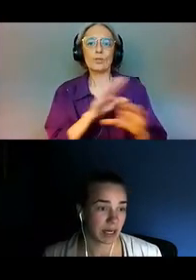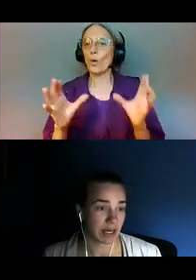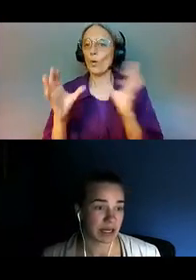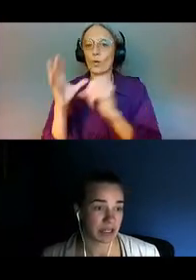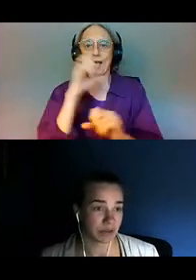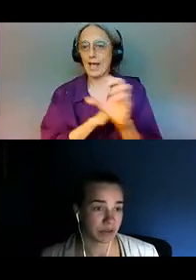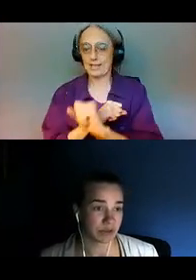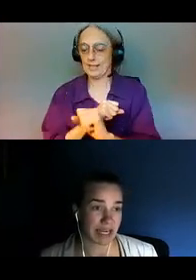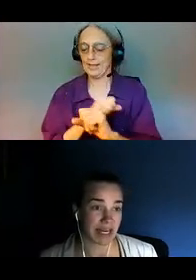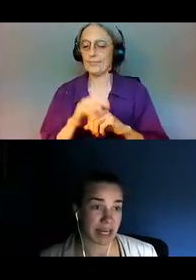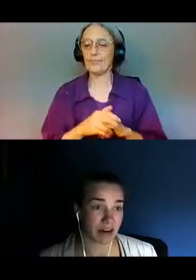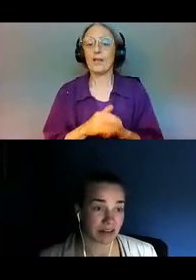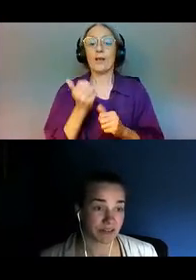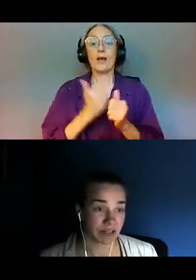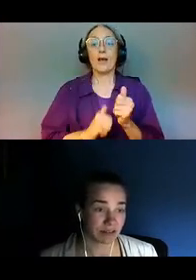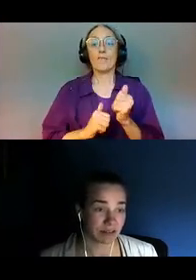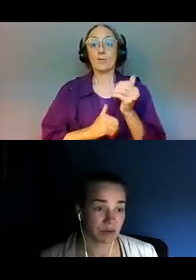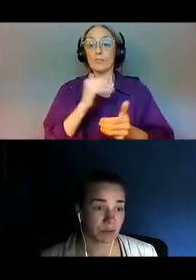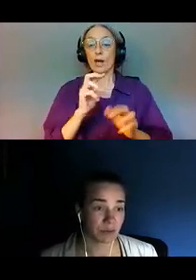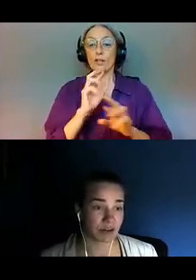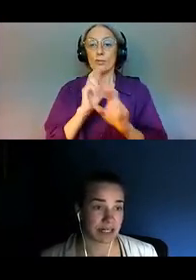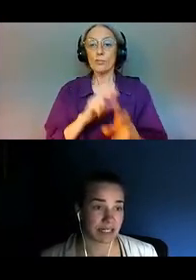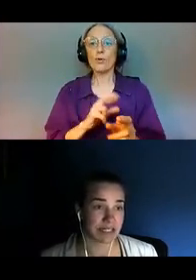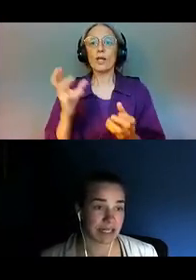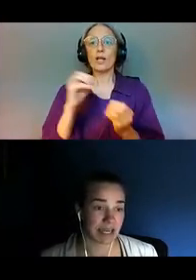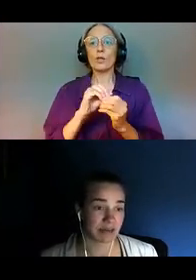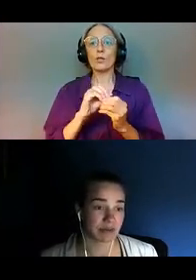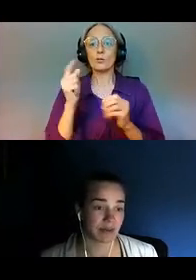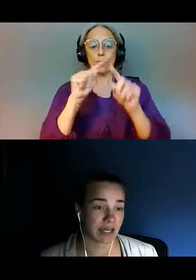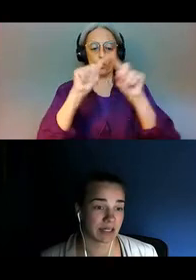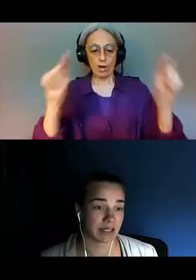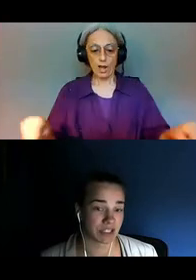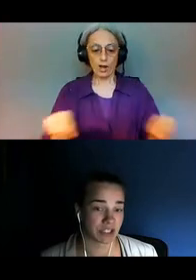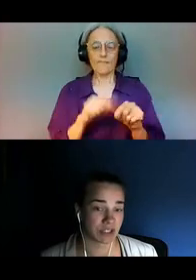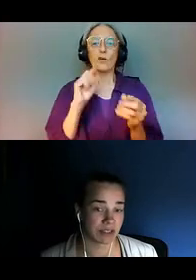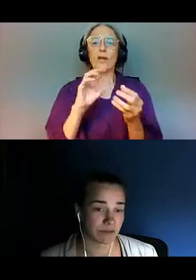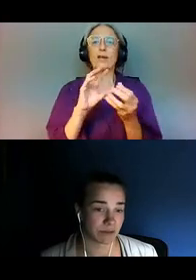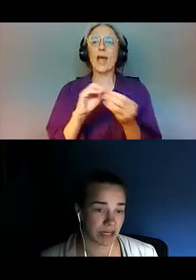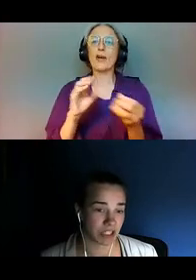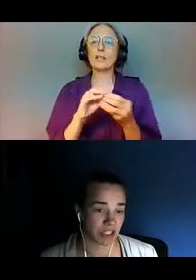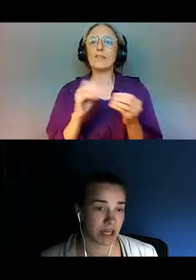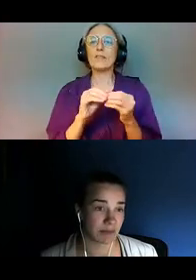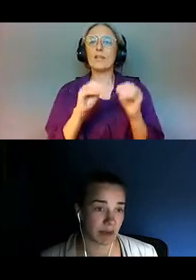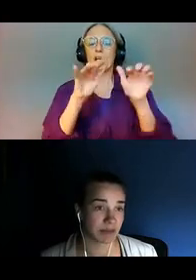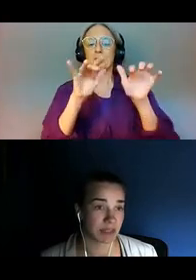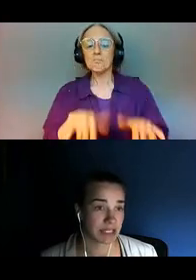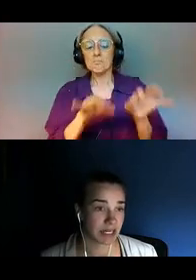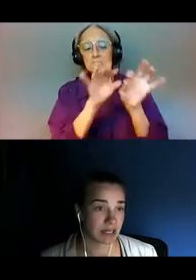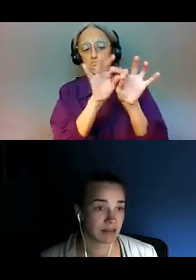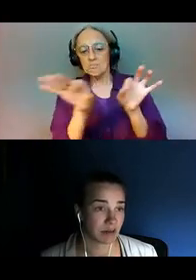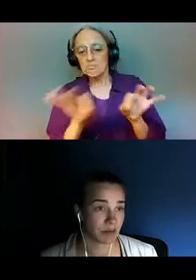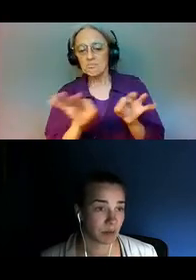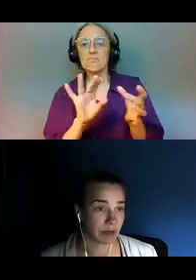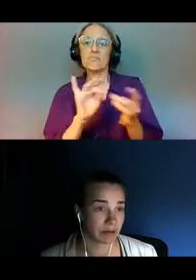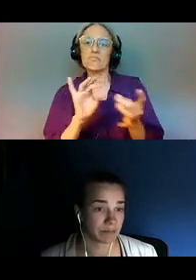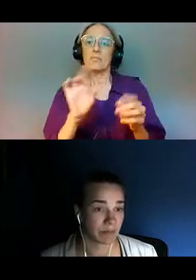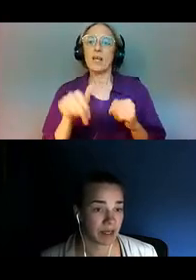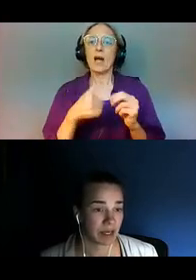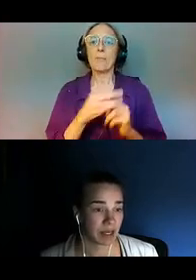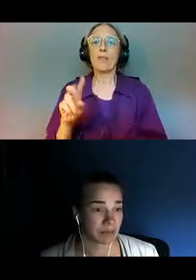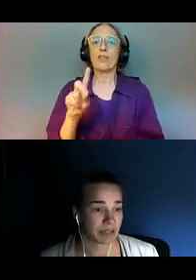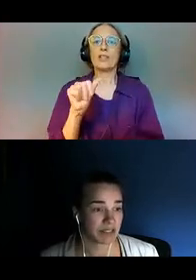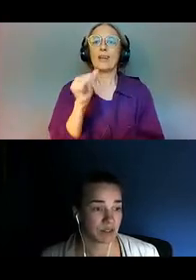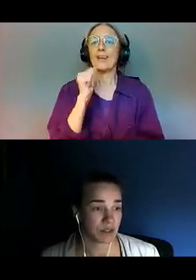report includes a narrative field where grantees can provide additional information about the data they